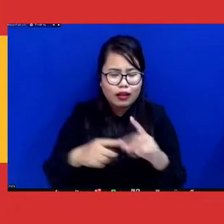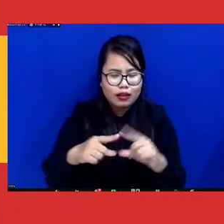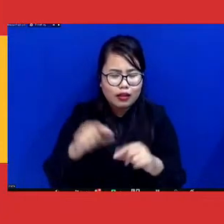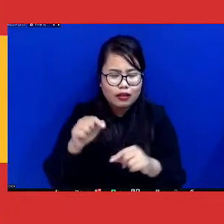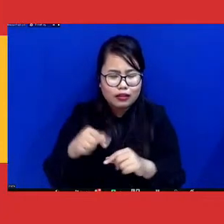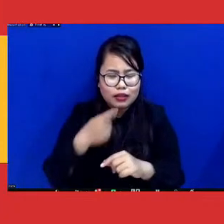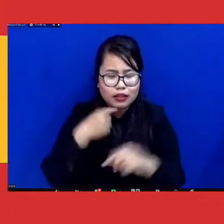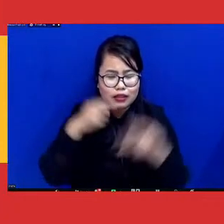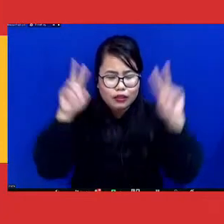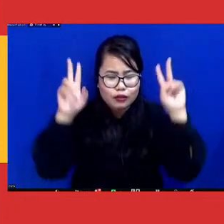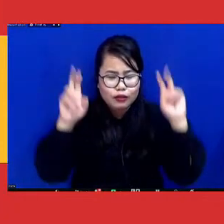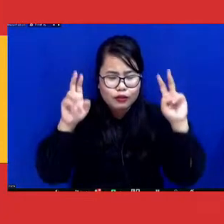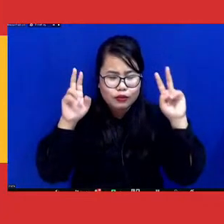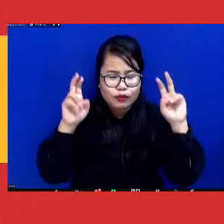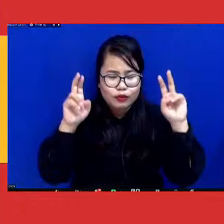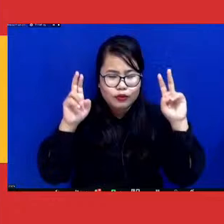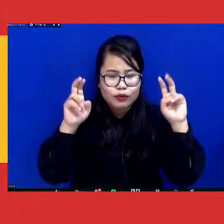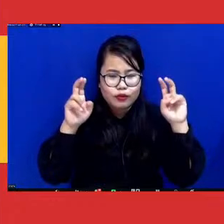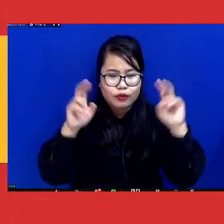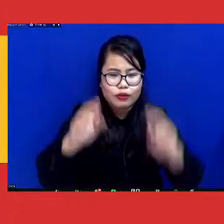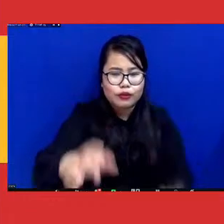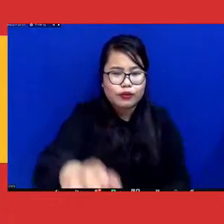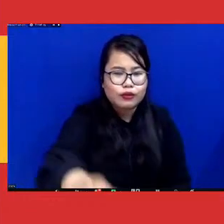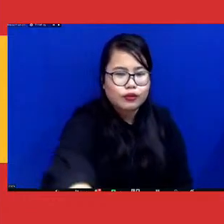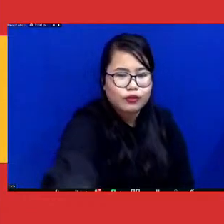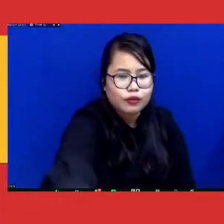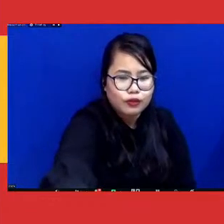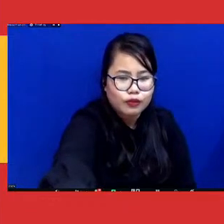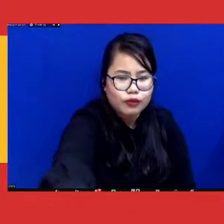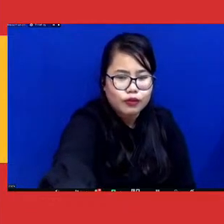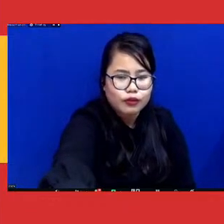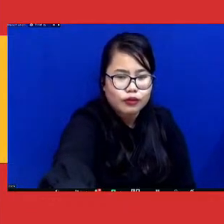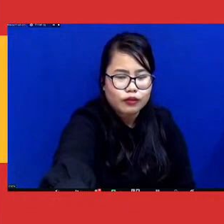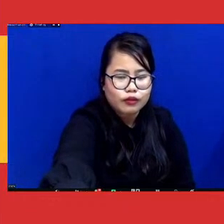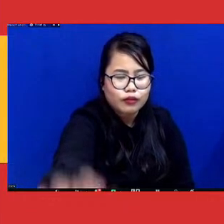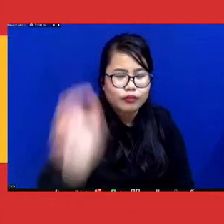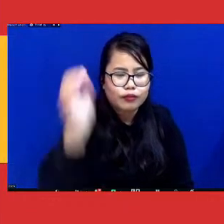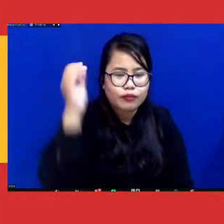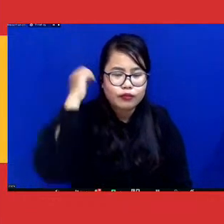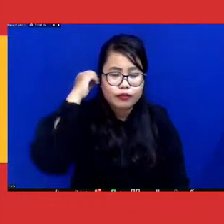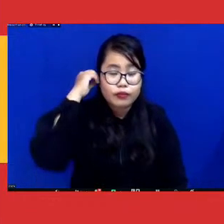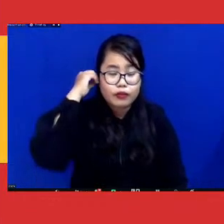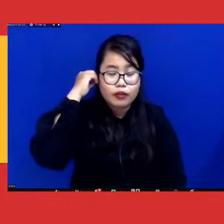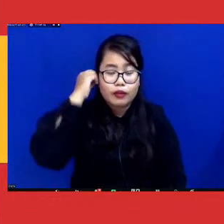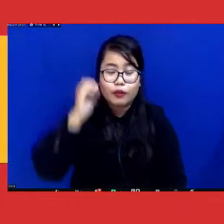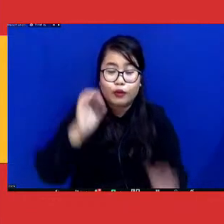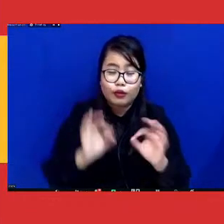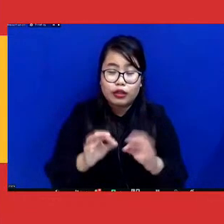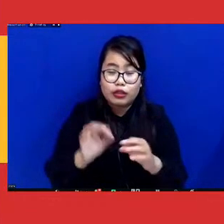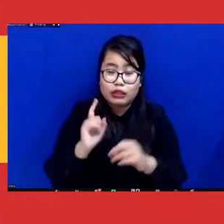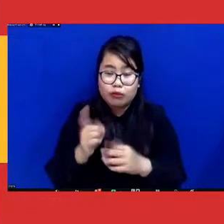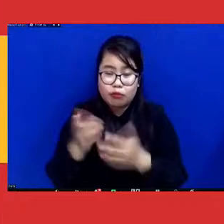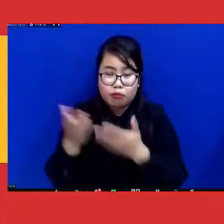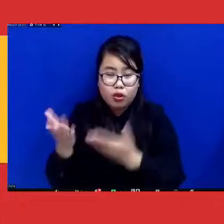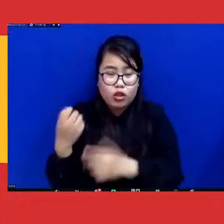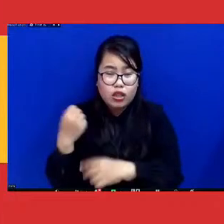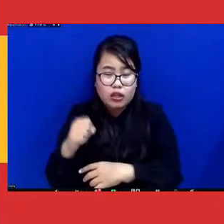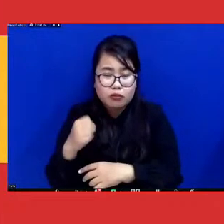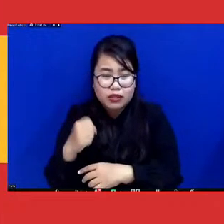Setting Context, Human Rights Based Approach and Local Government. Karena beliau tidak bisa hadir